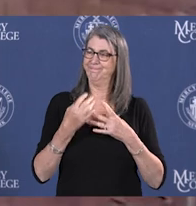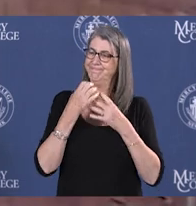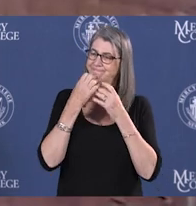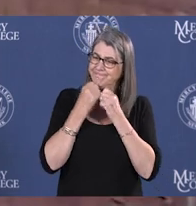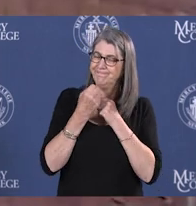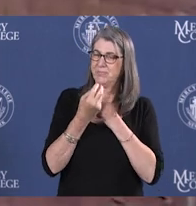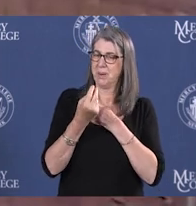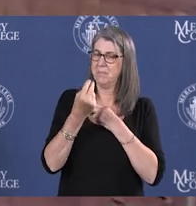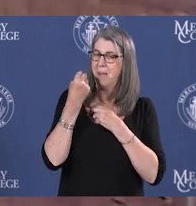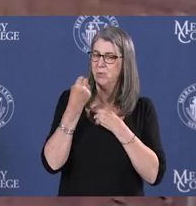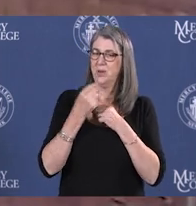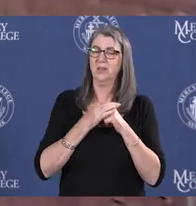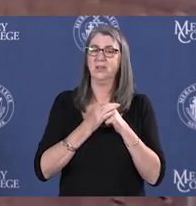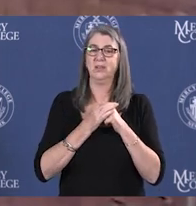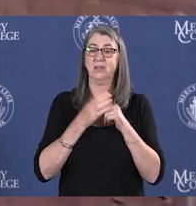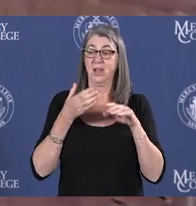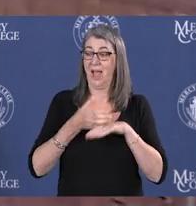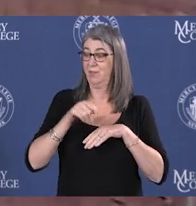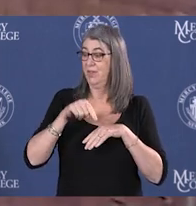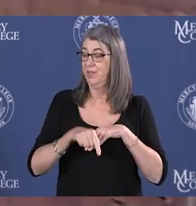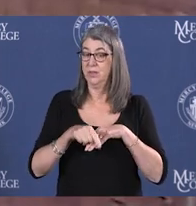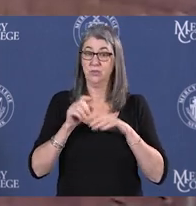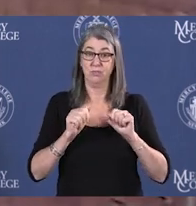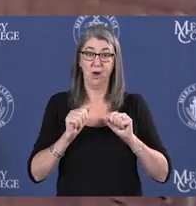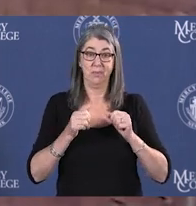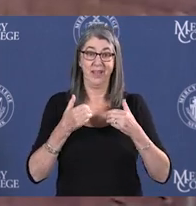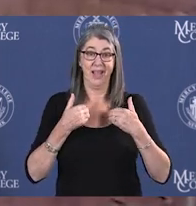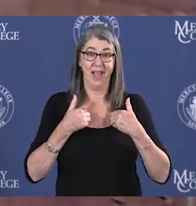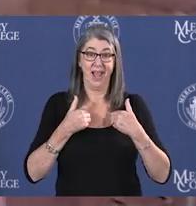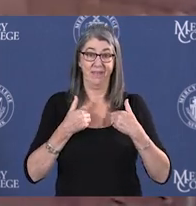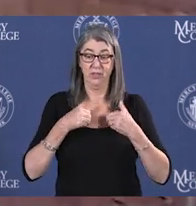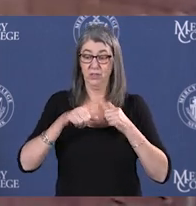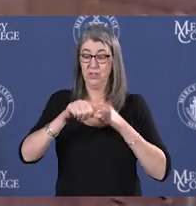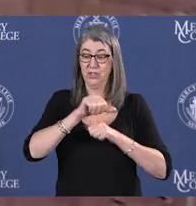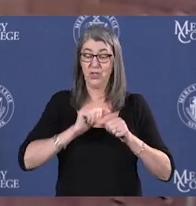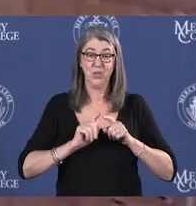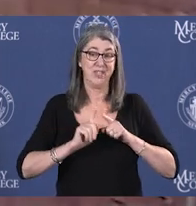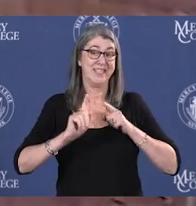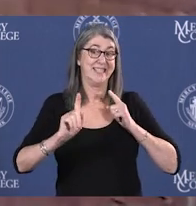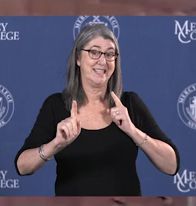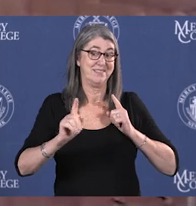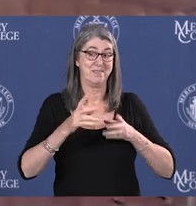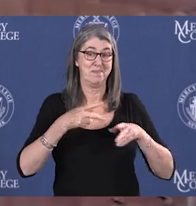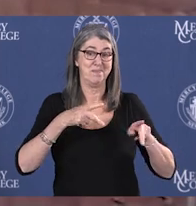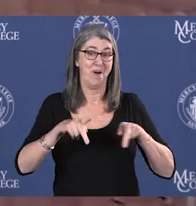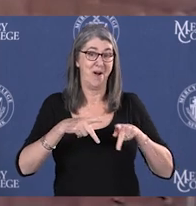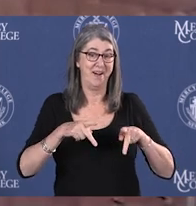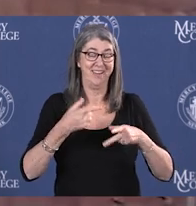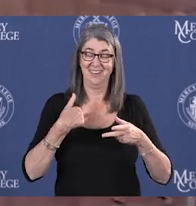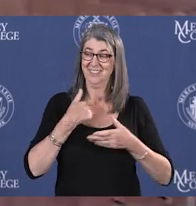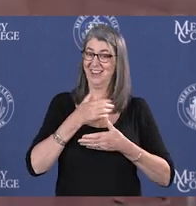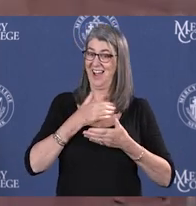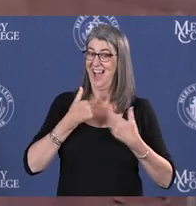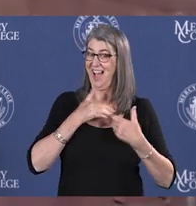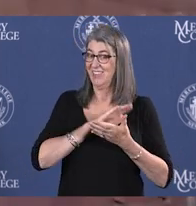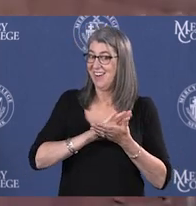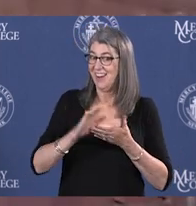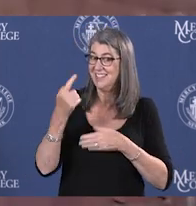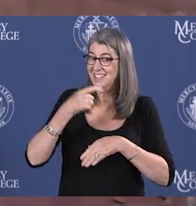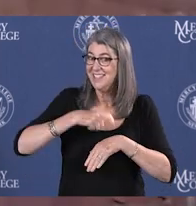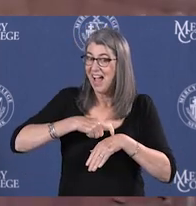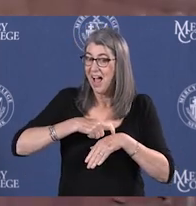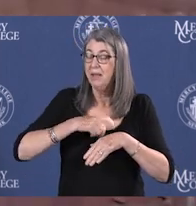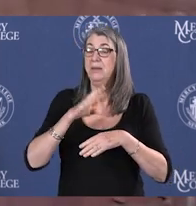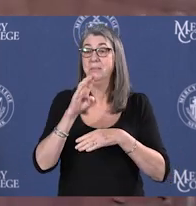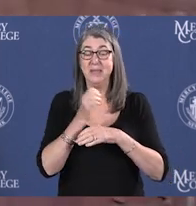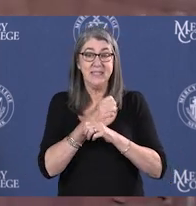memories. After this, you should probably have a socially distant party, have a nice time, and